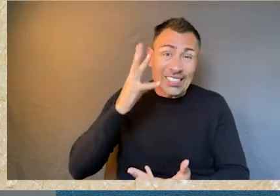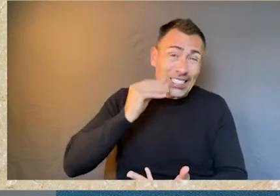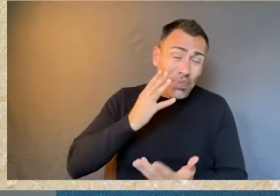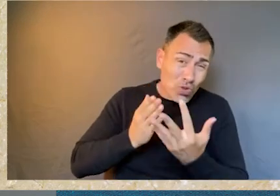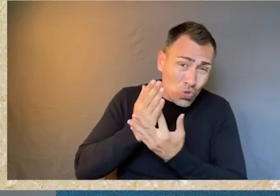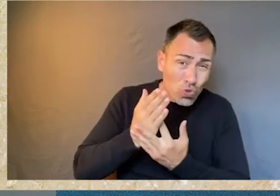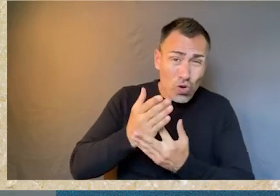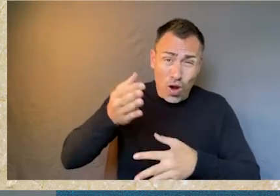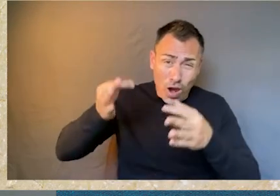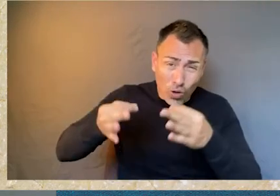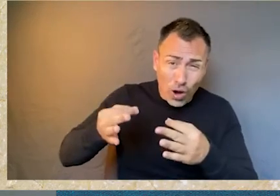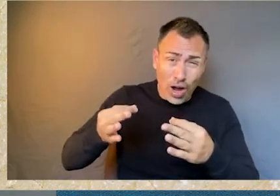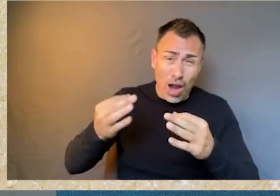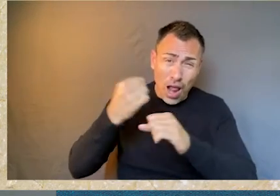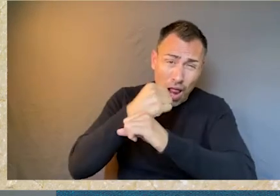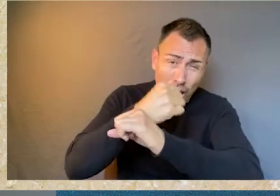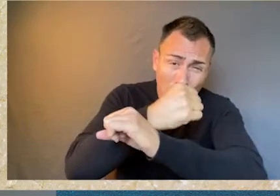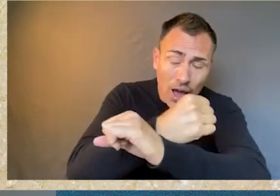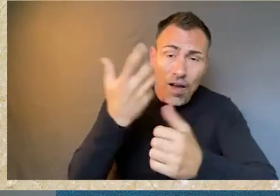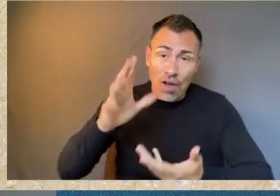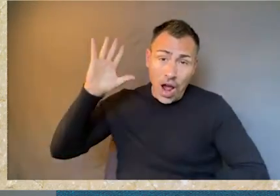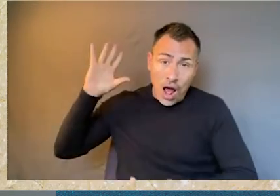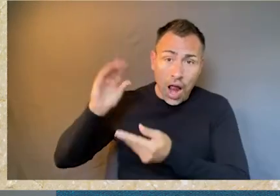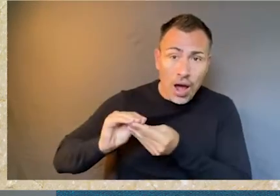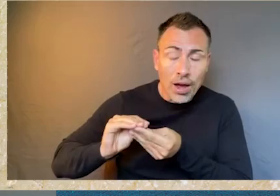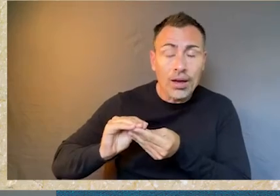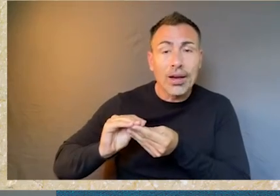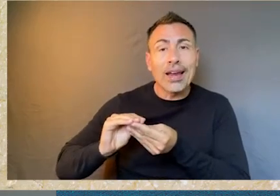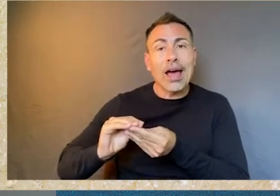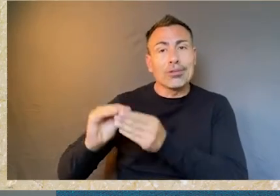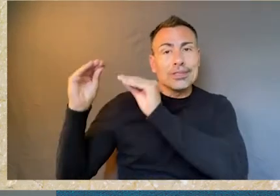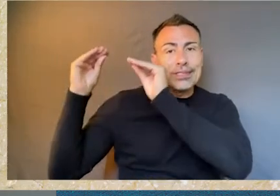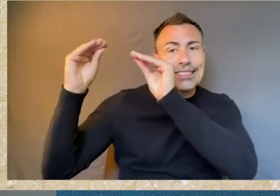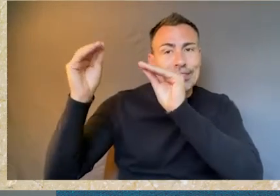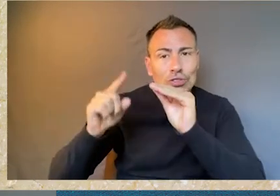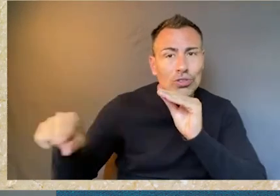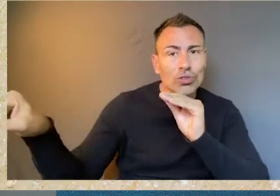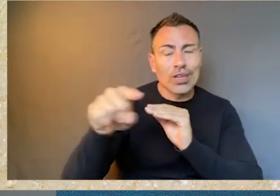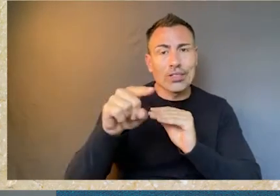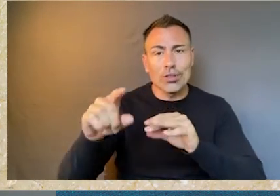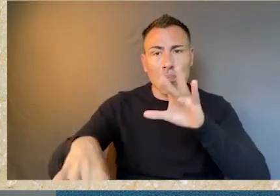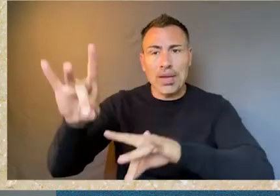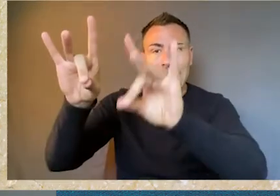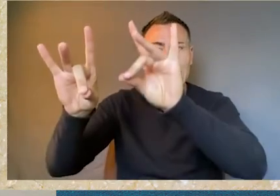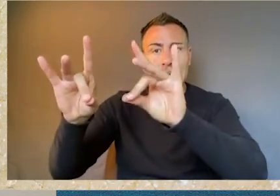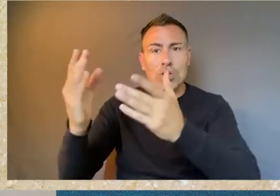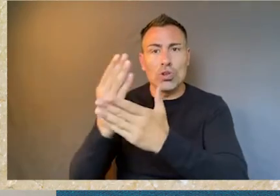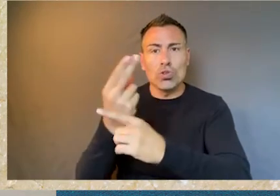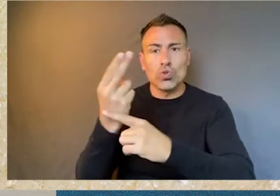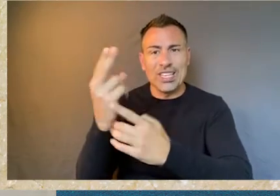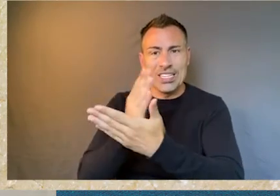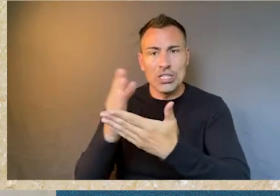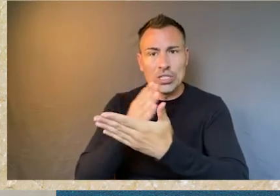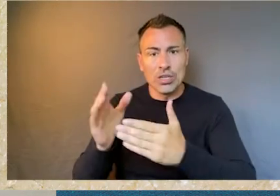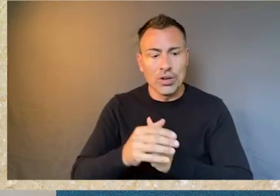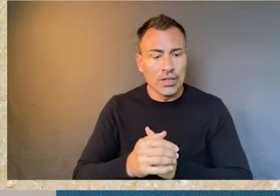take what we've learned and fought for and use it and share it. And that's why we got involved with the Enable Project, because this is— Slow down a little bit, Debbie,